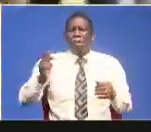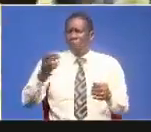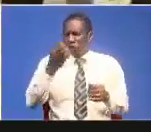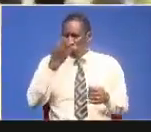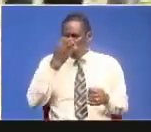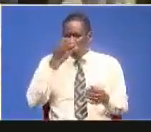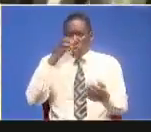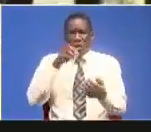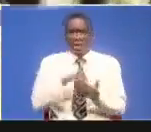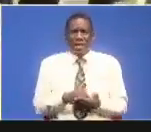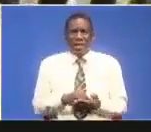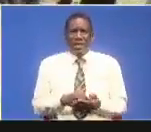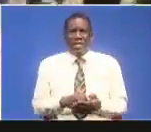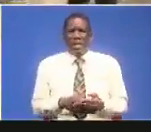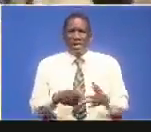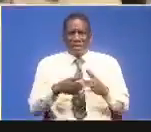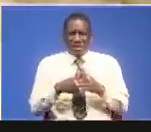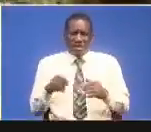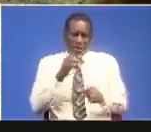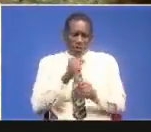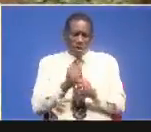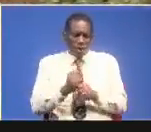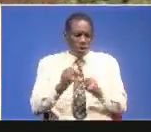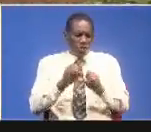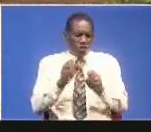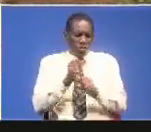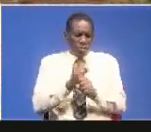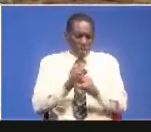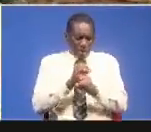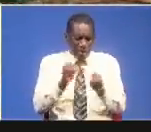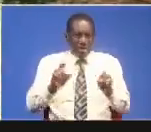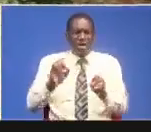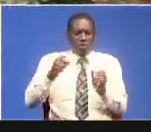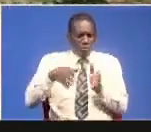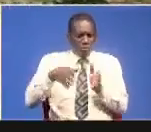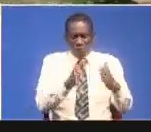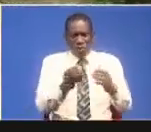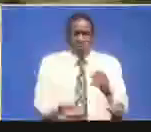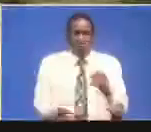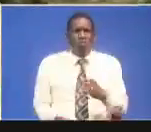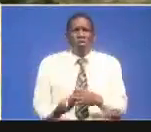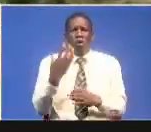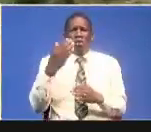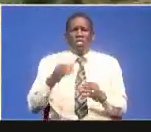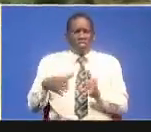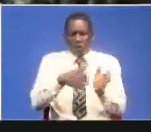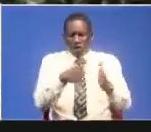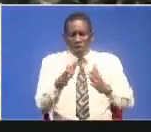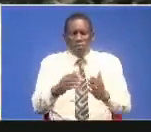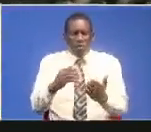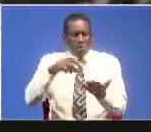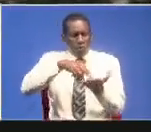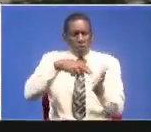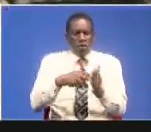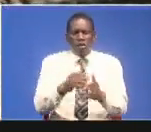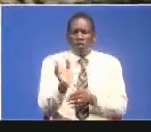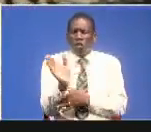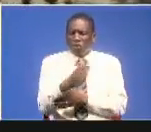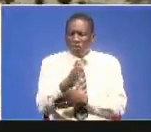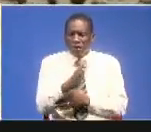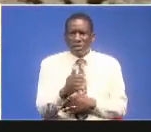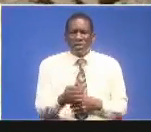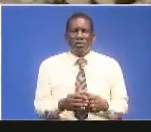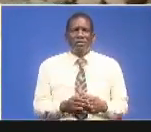Ruto has once again embarked on a mission to restore the Nairobi River, launching the latest phase of river's regeneration project on Thursday